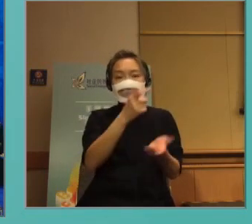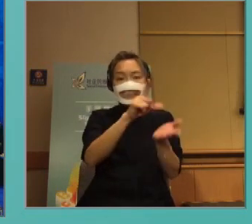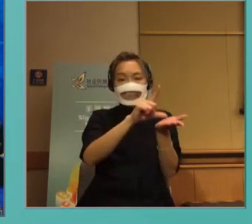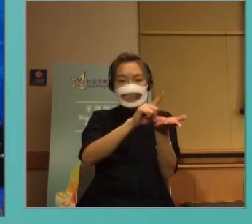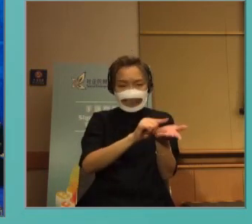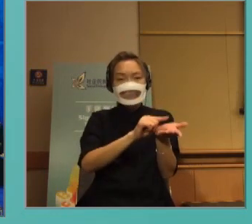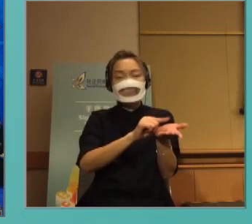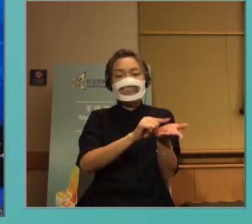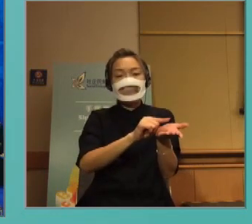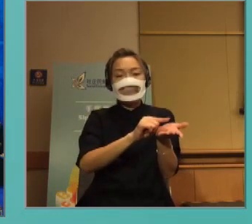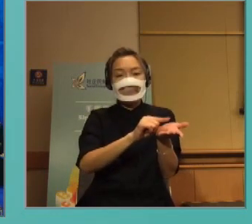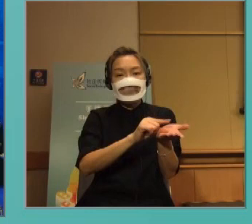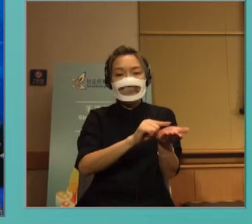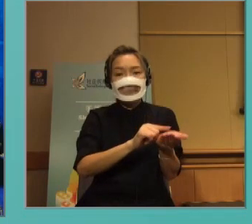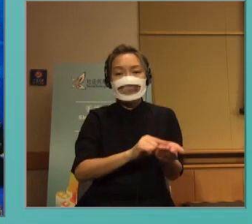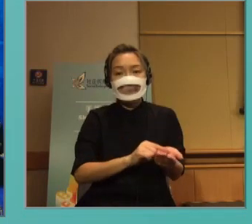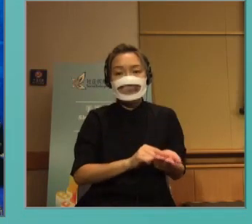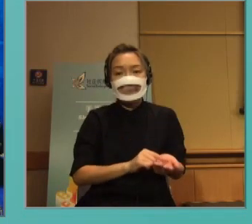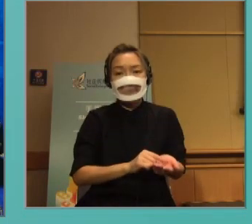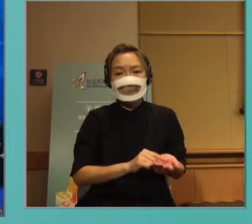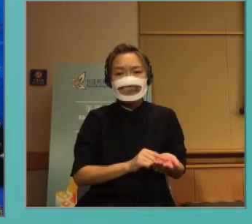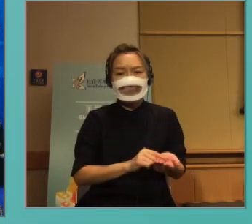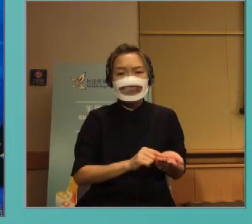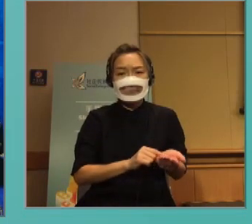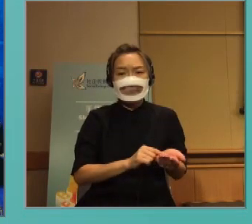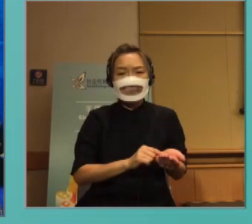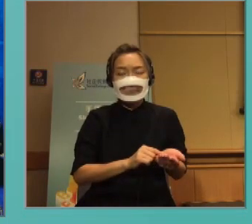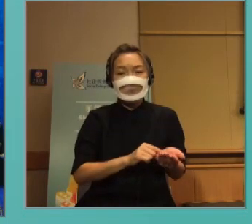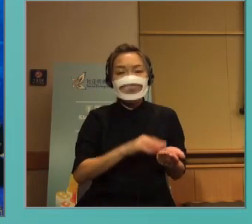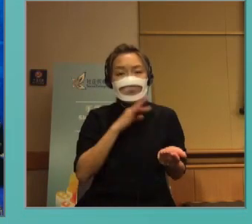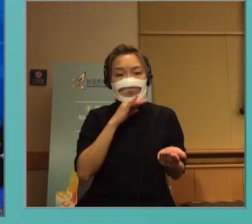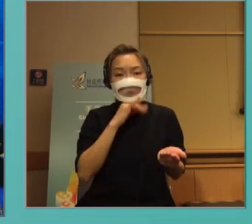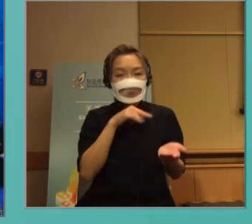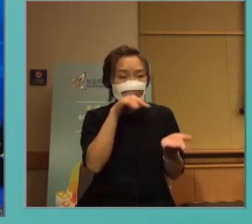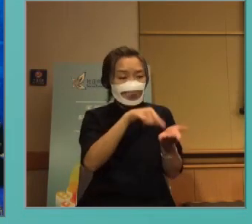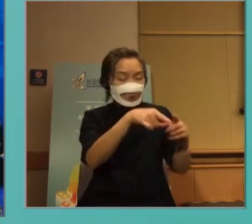on no centralized control. So